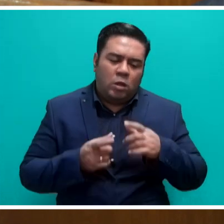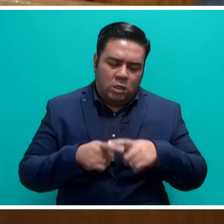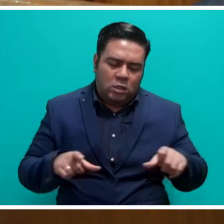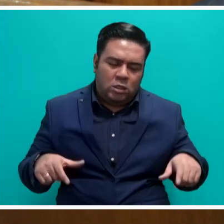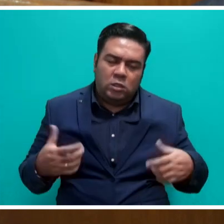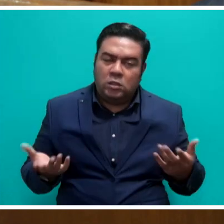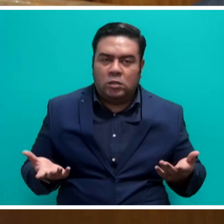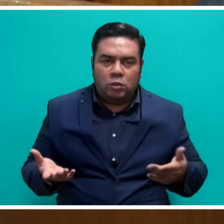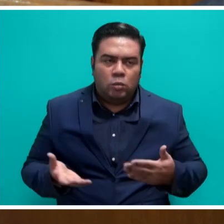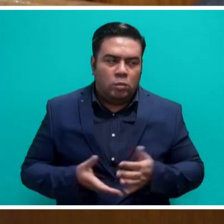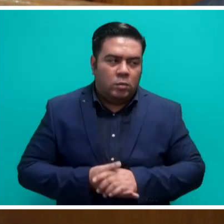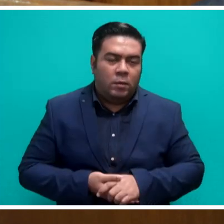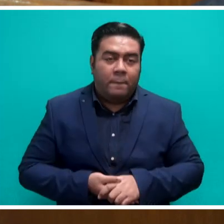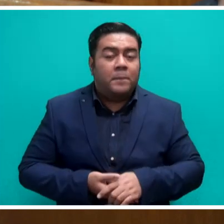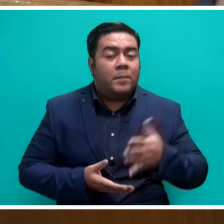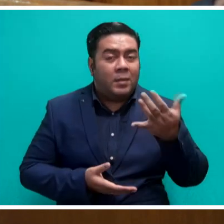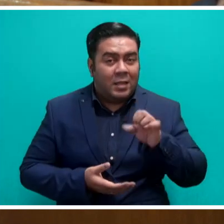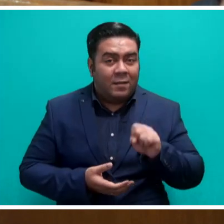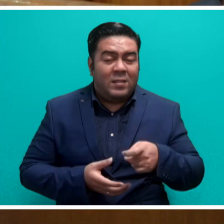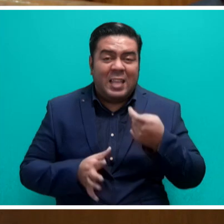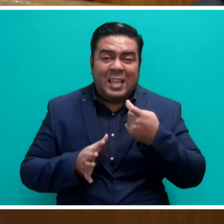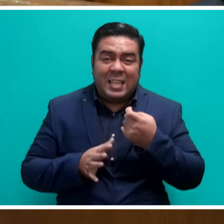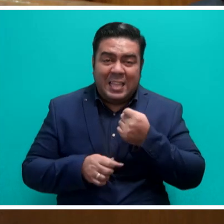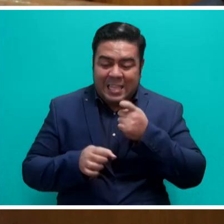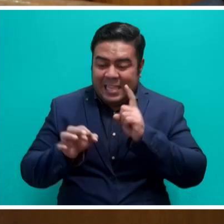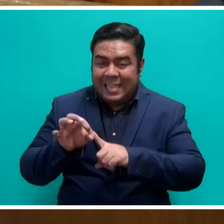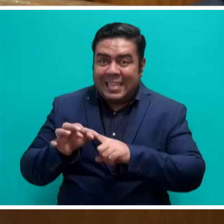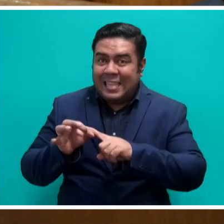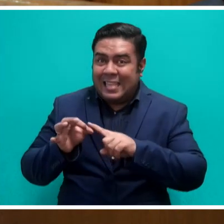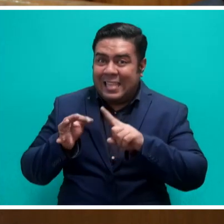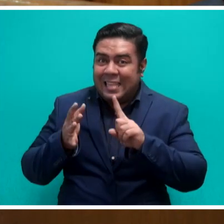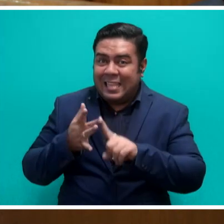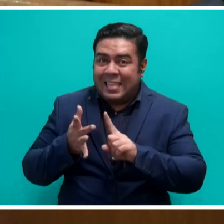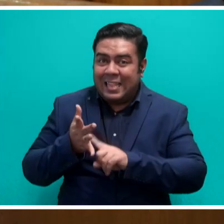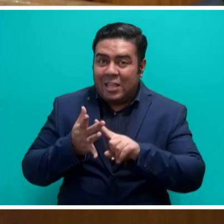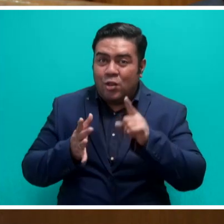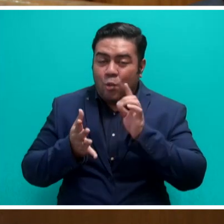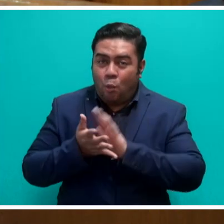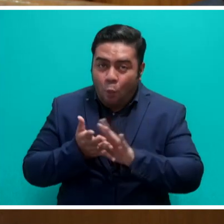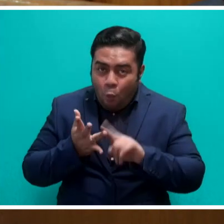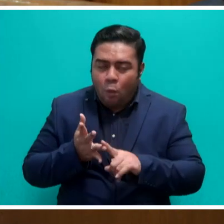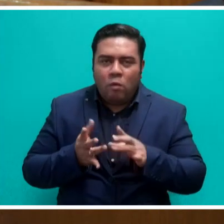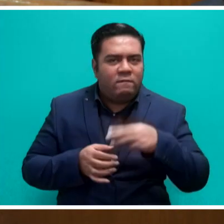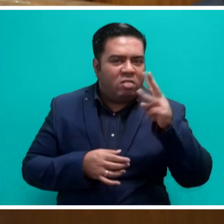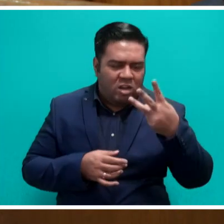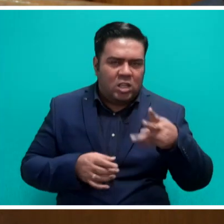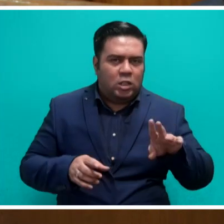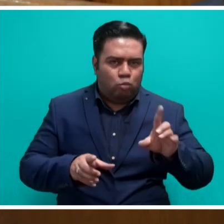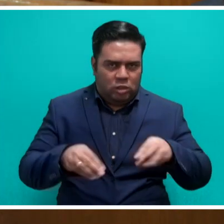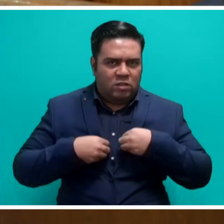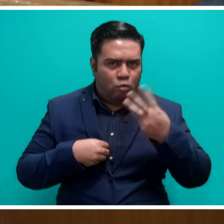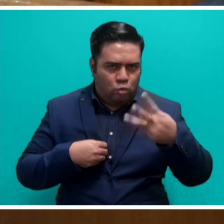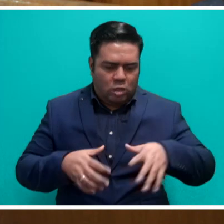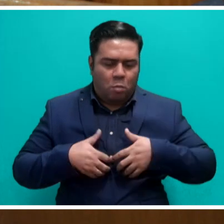proceedings. In the case of Mr. Ngilio, the Commissioner of Police, 3 separate complaints